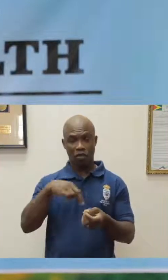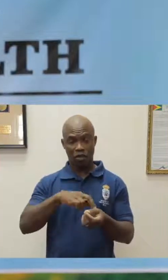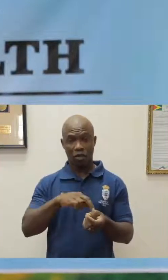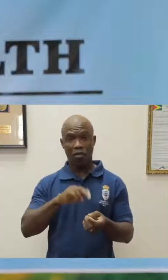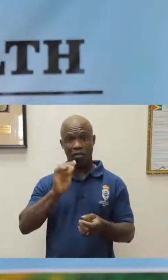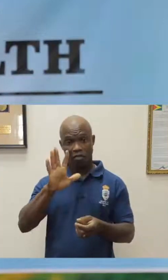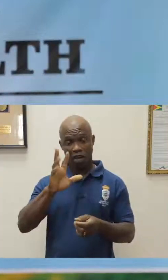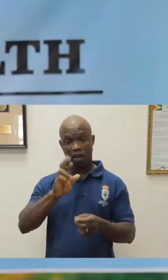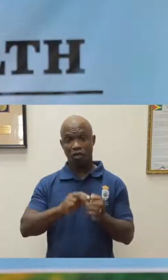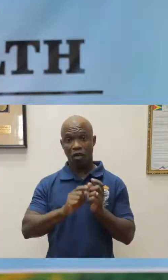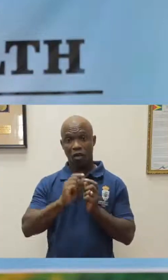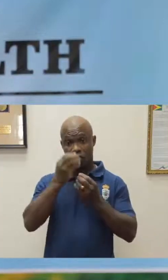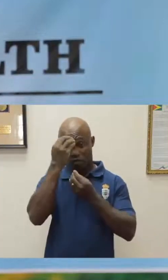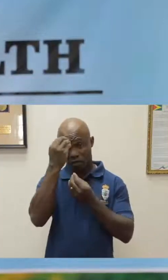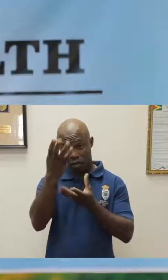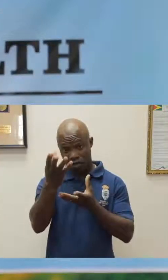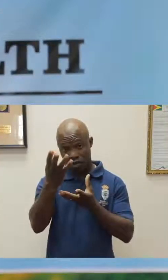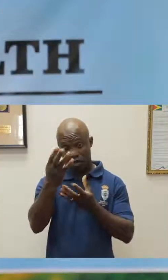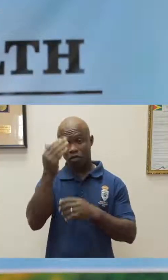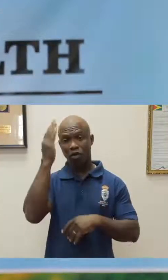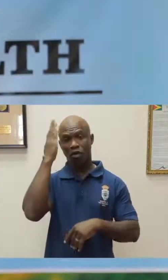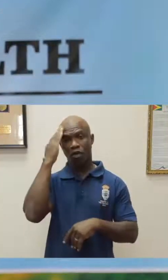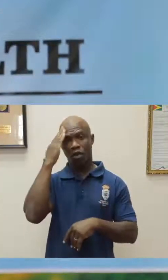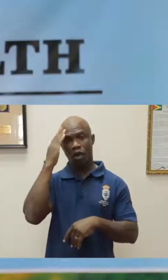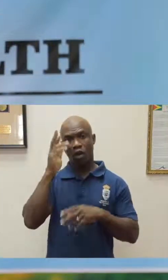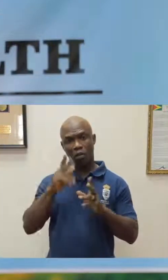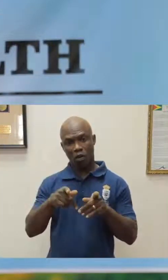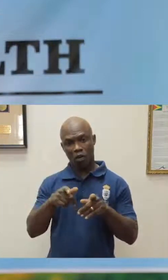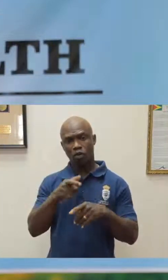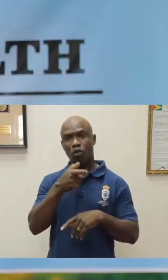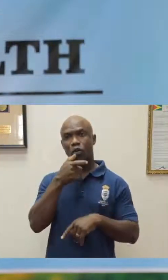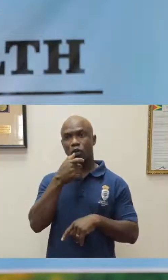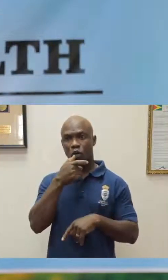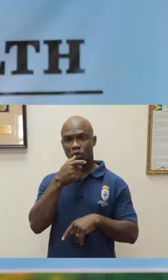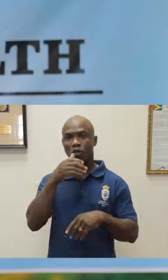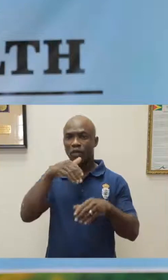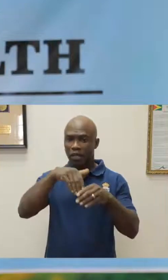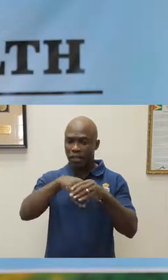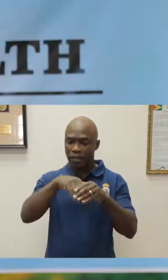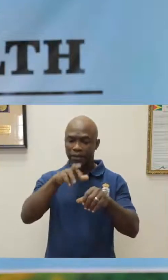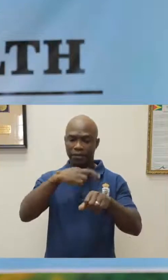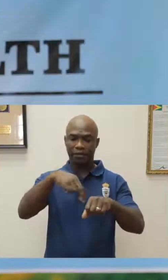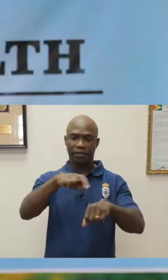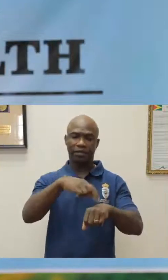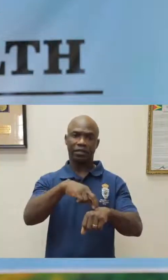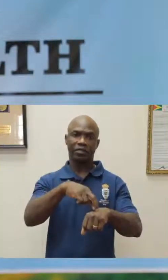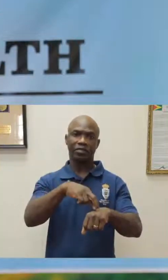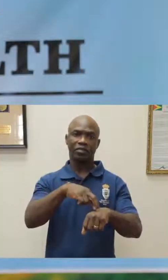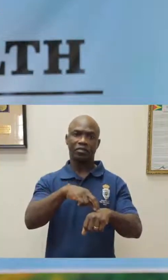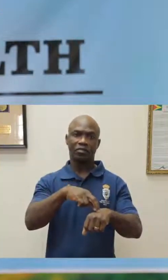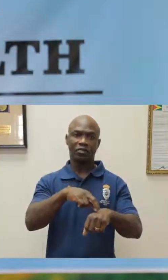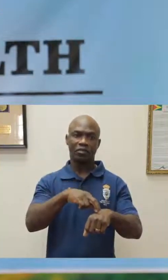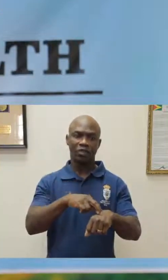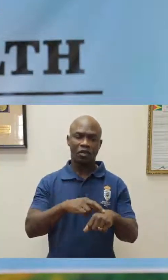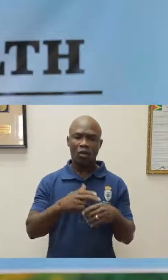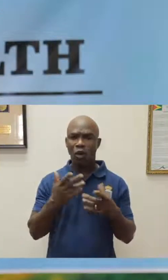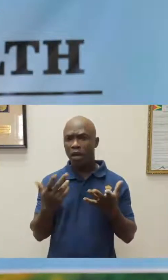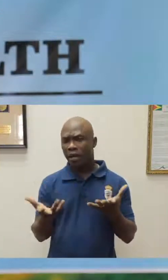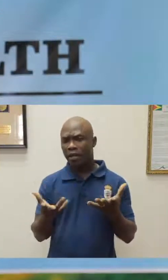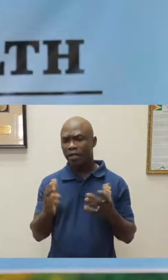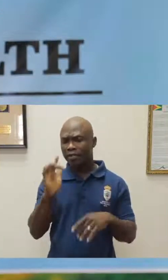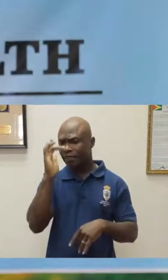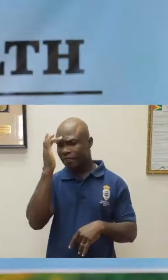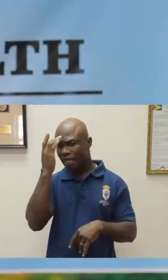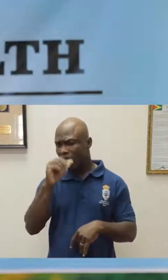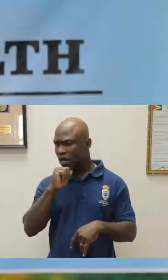update. We are aware that persons residing in the regions where cases have